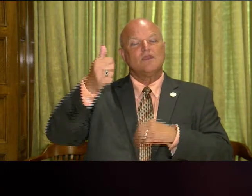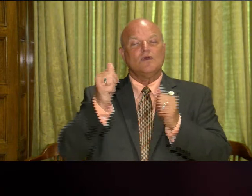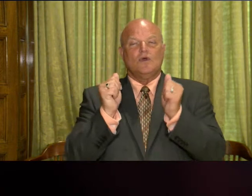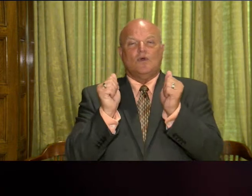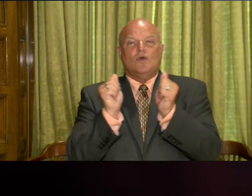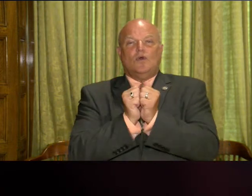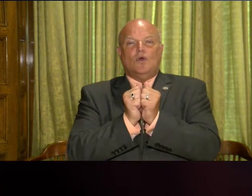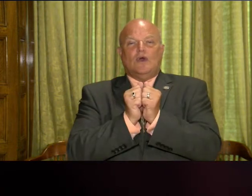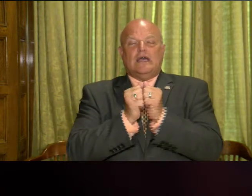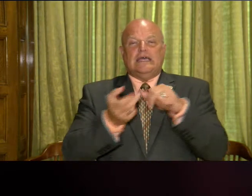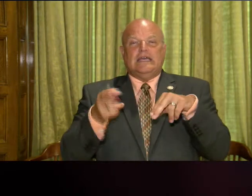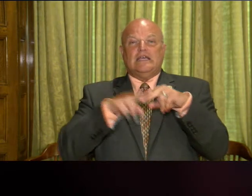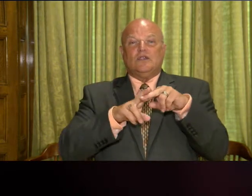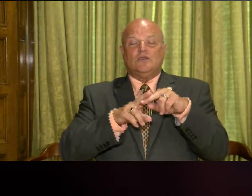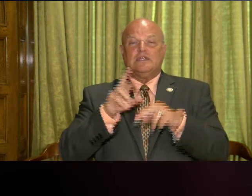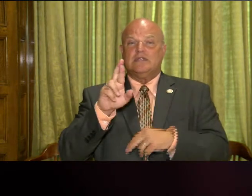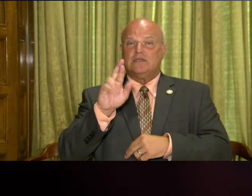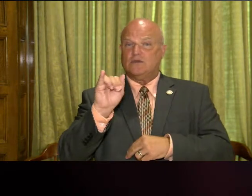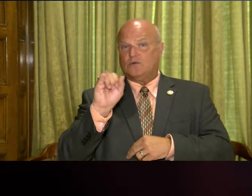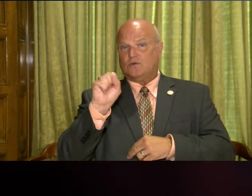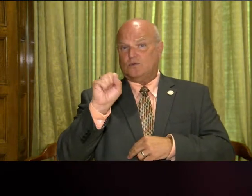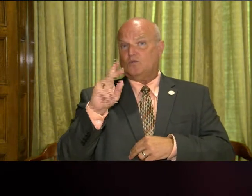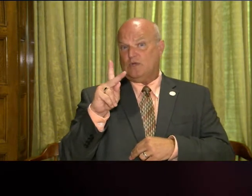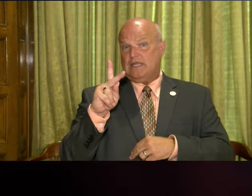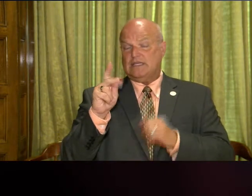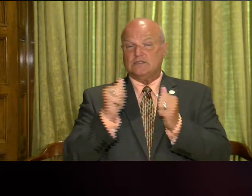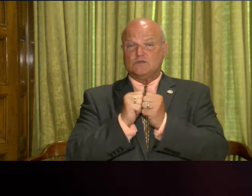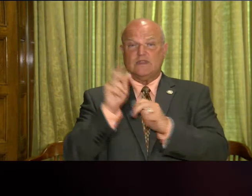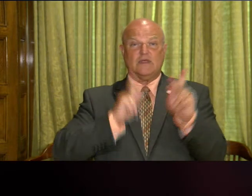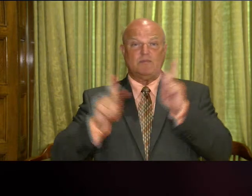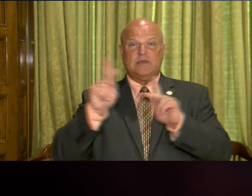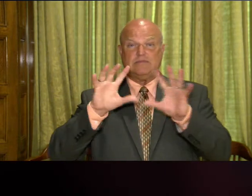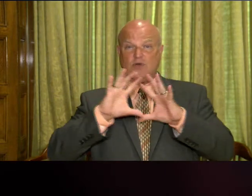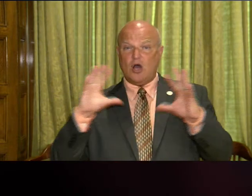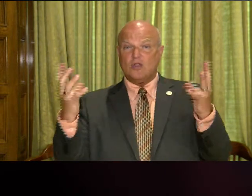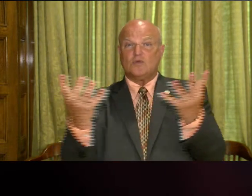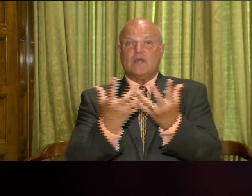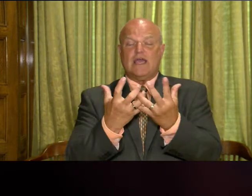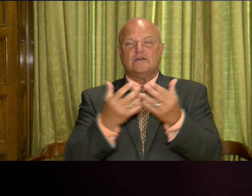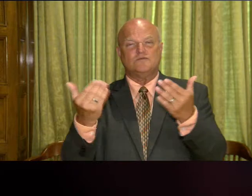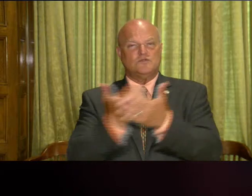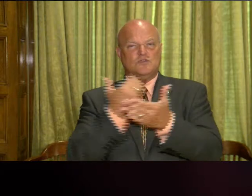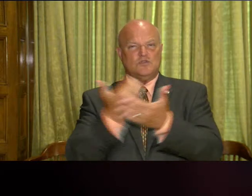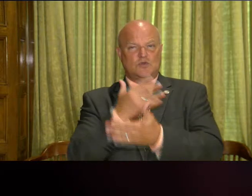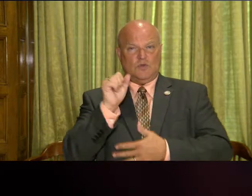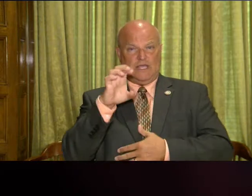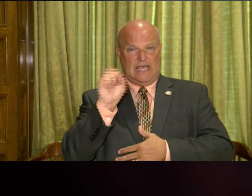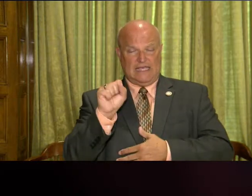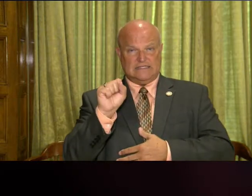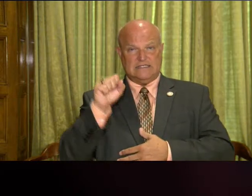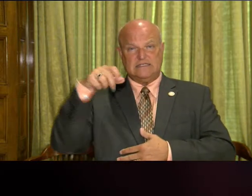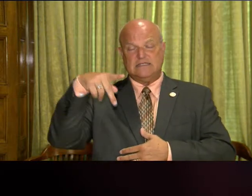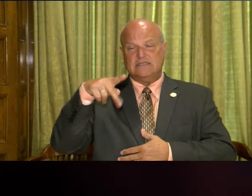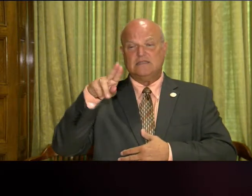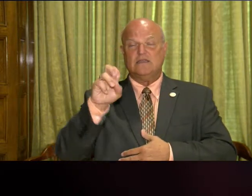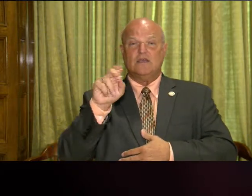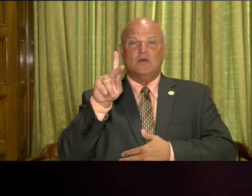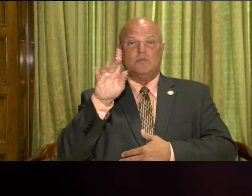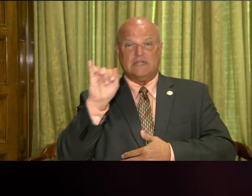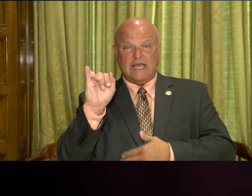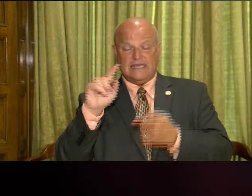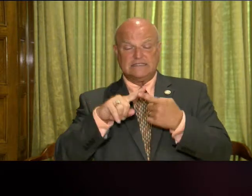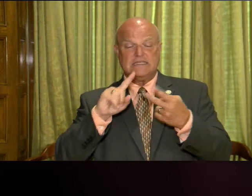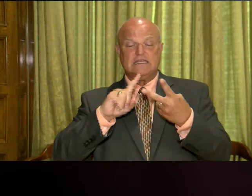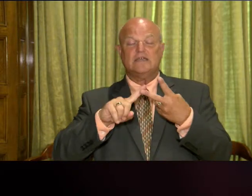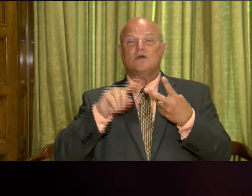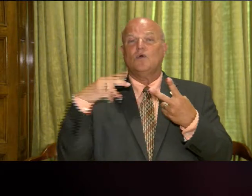with the increased risk in our society. The new cases, Pulaski, Washington, Benton, large number